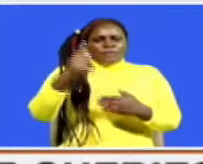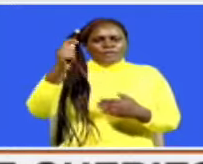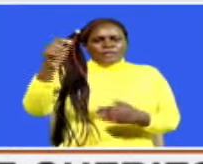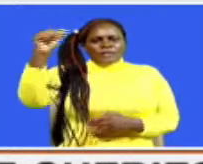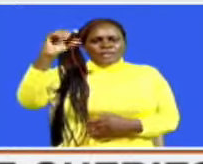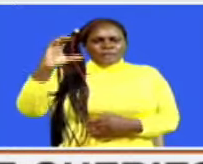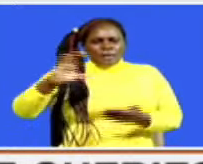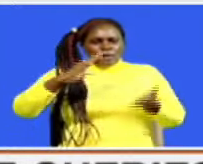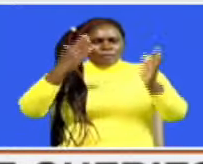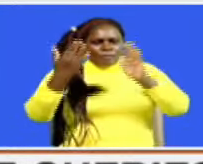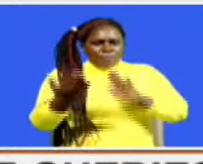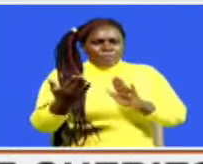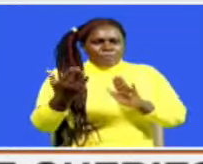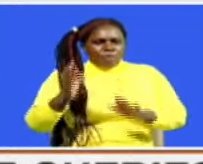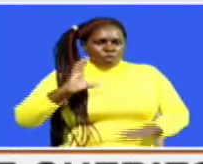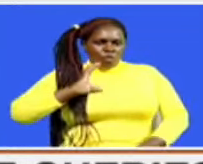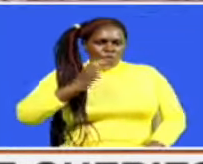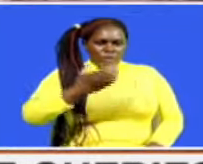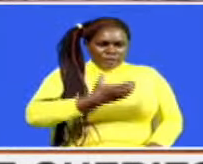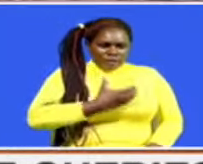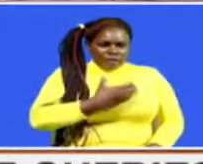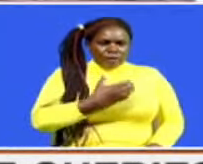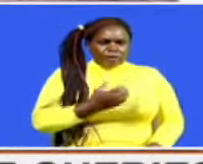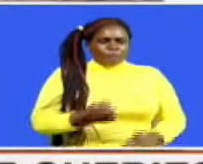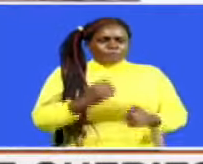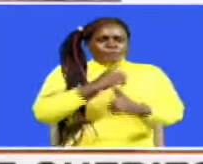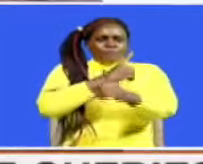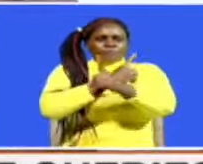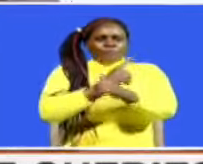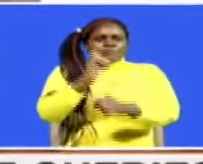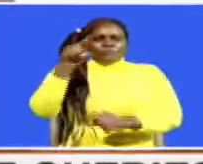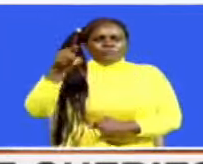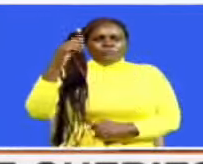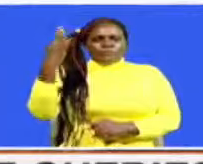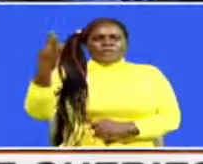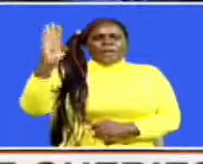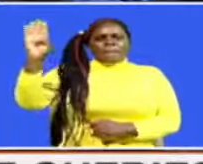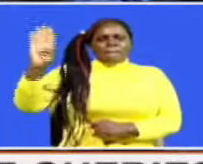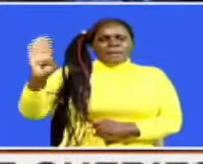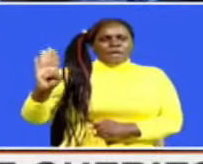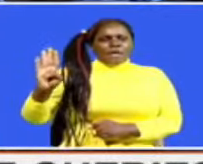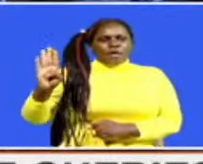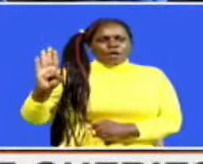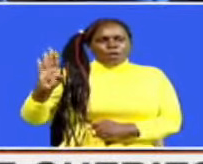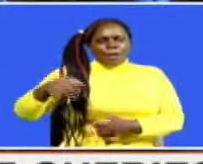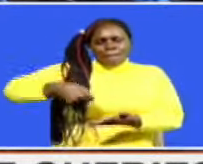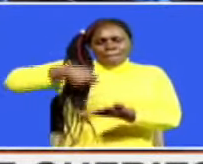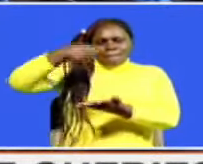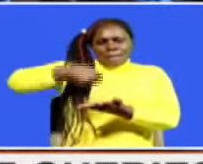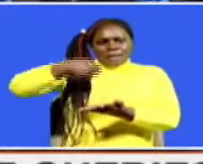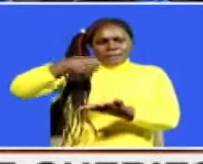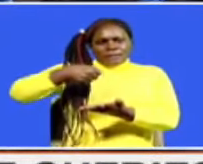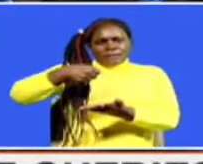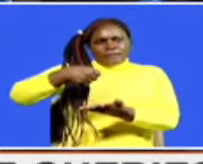TSC appeared before the committee to defend an additional 1.3 billion shilling supplementary budget